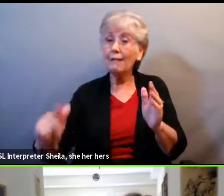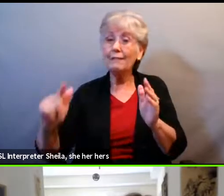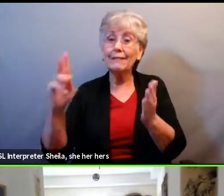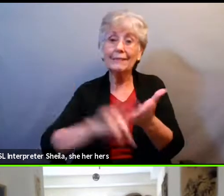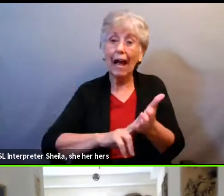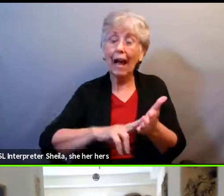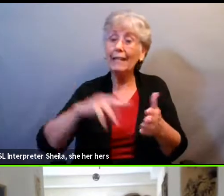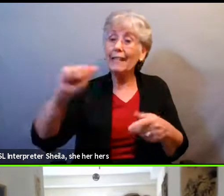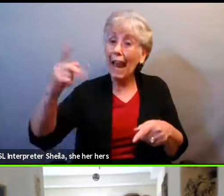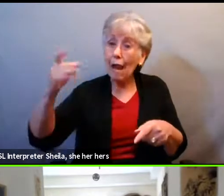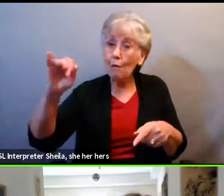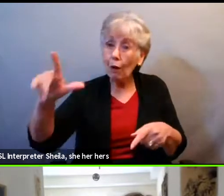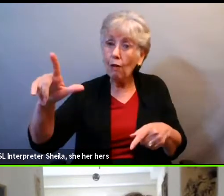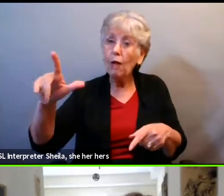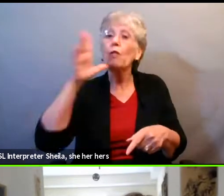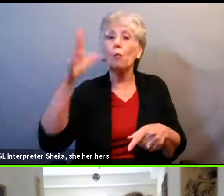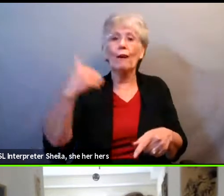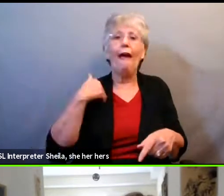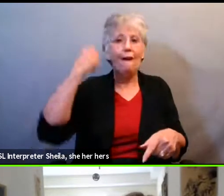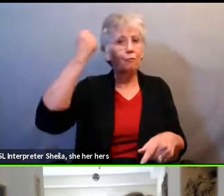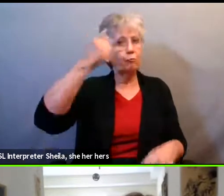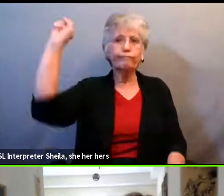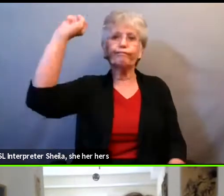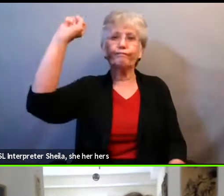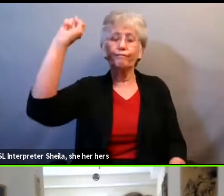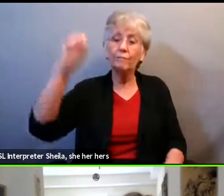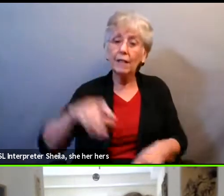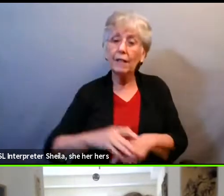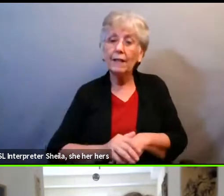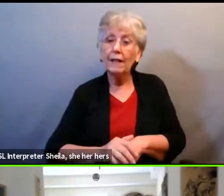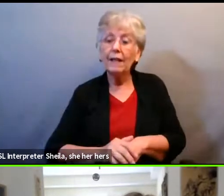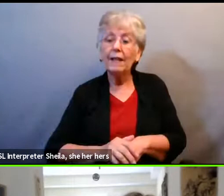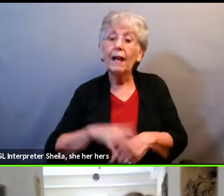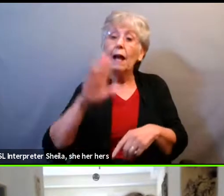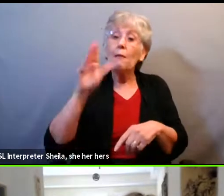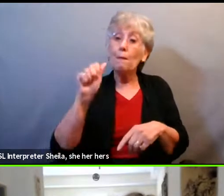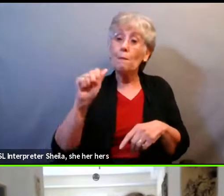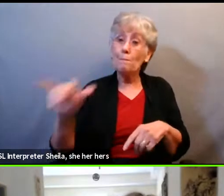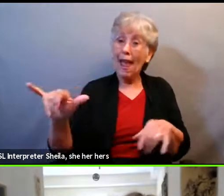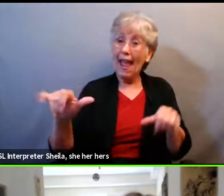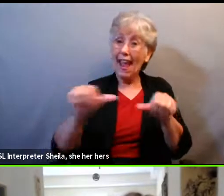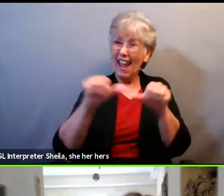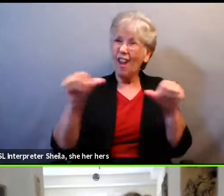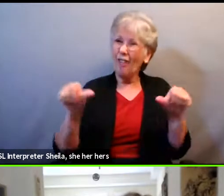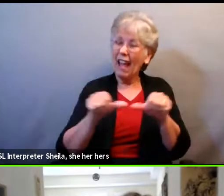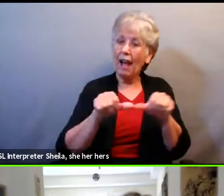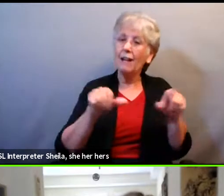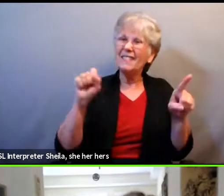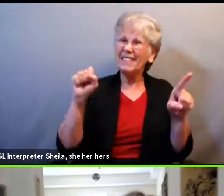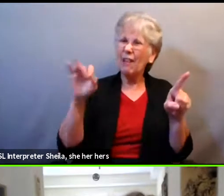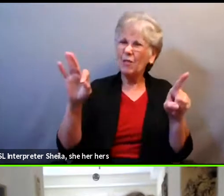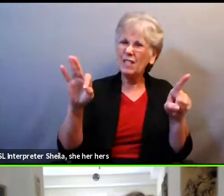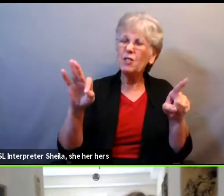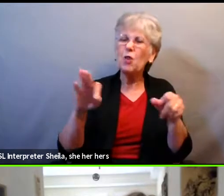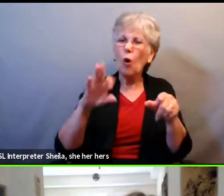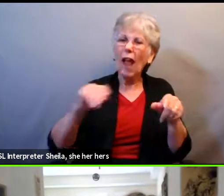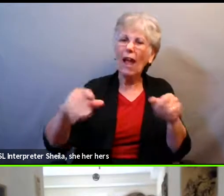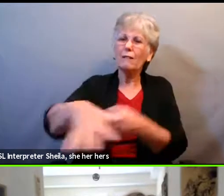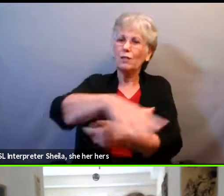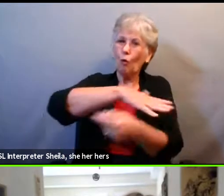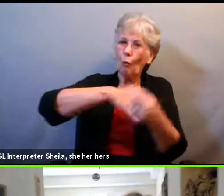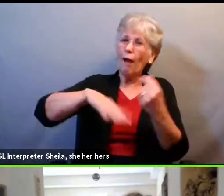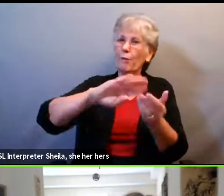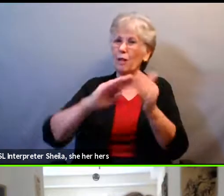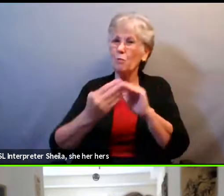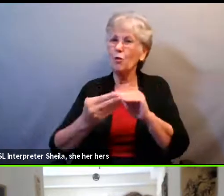be demonstrations. Now, the Bay Area at that point, Berkeley, San Francisco, and the surrounding communities